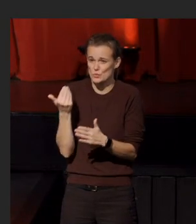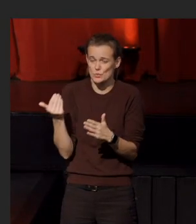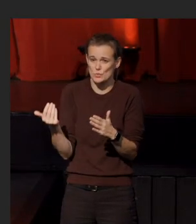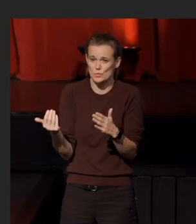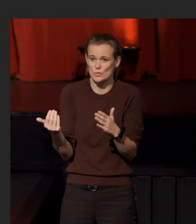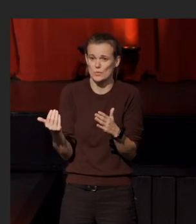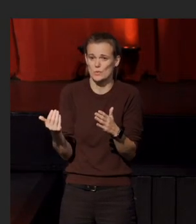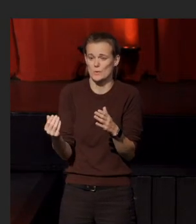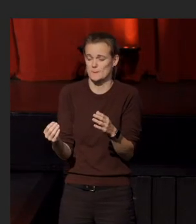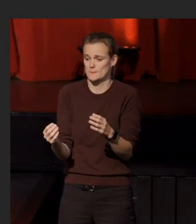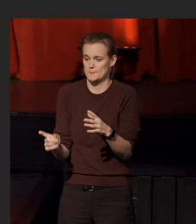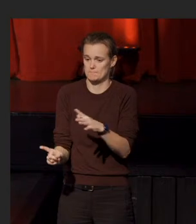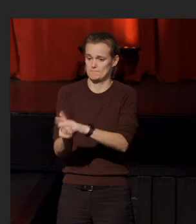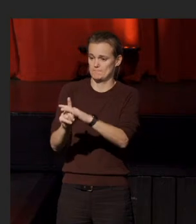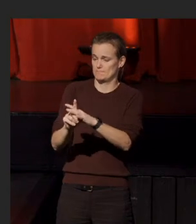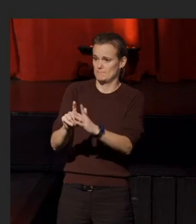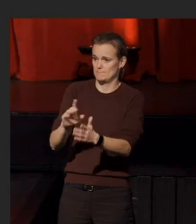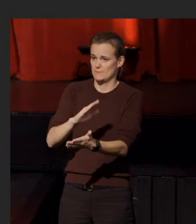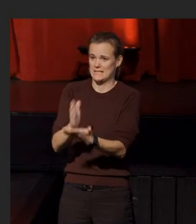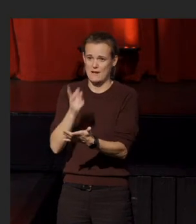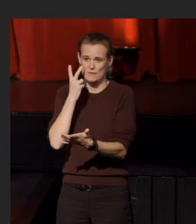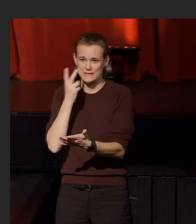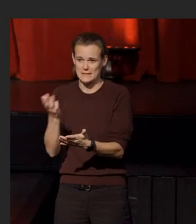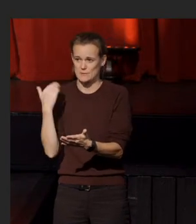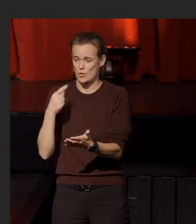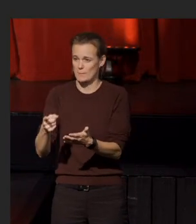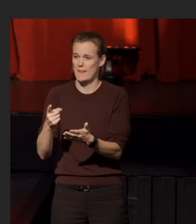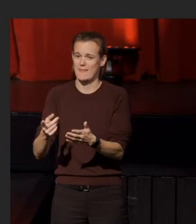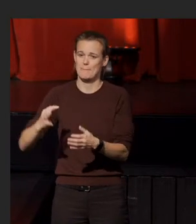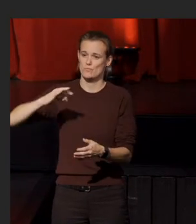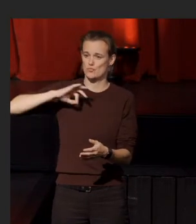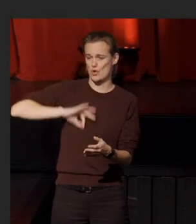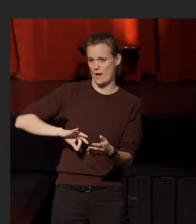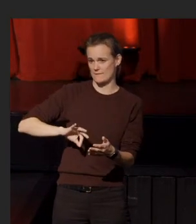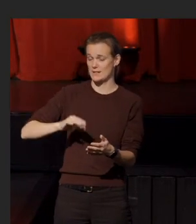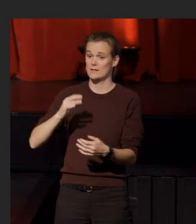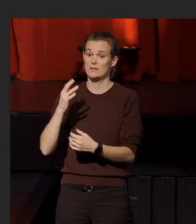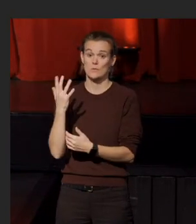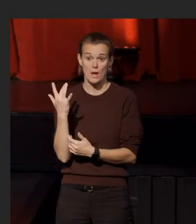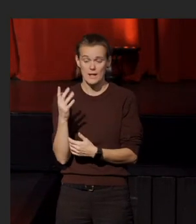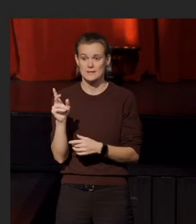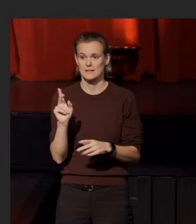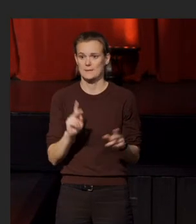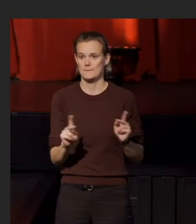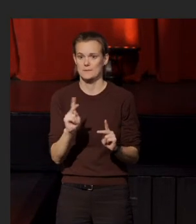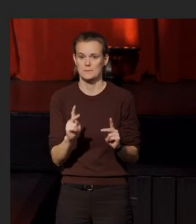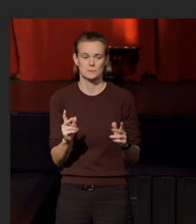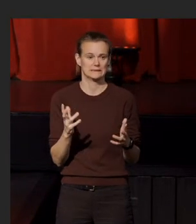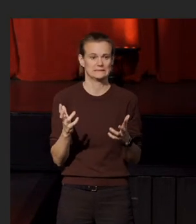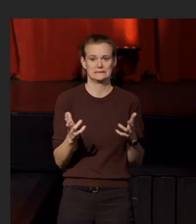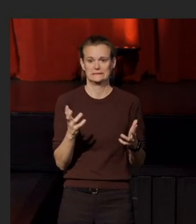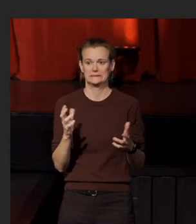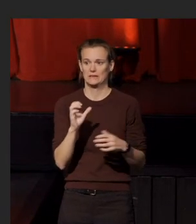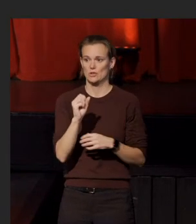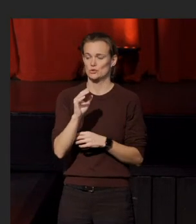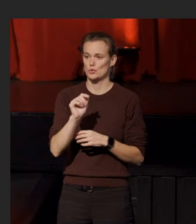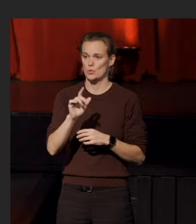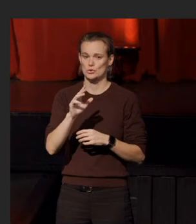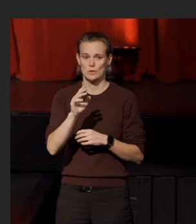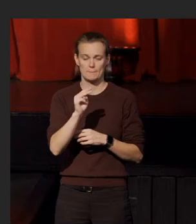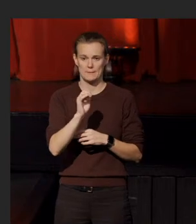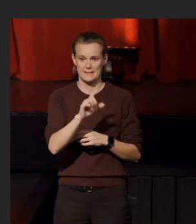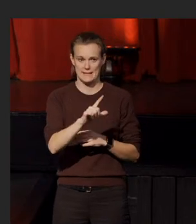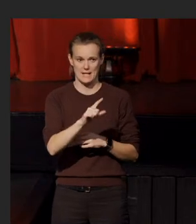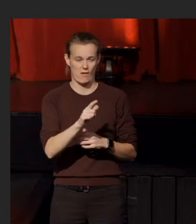taking advantage of the pathologies and insecurities around social media to supply to